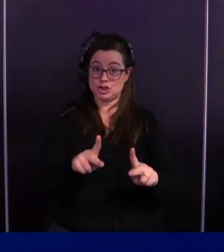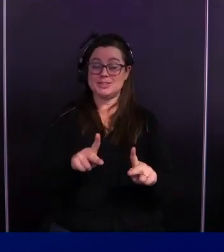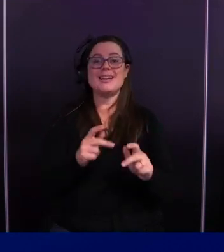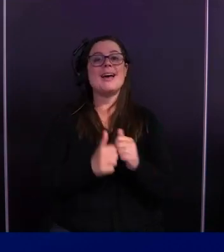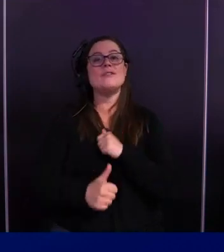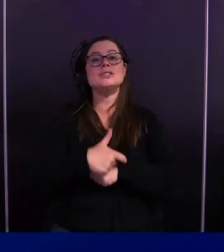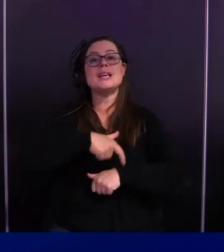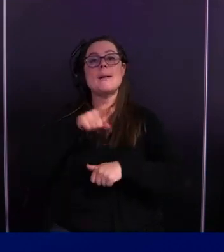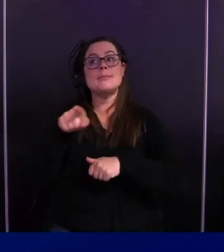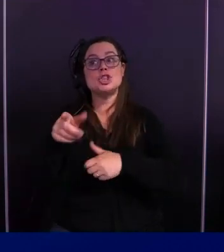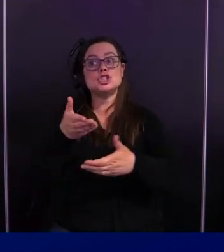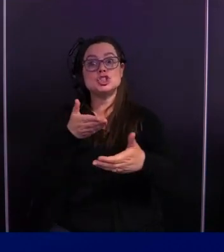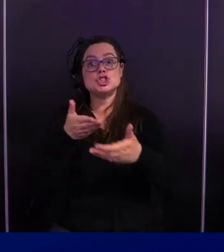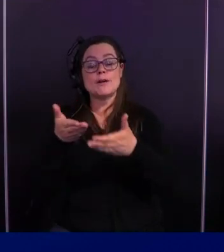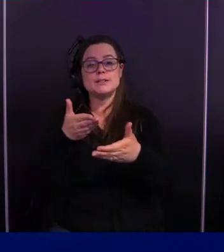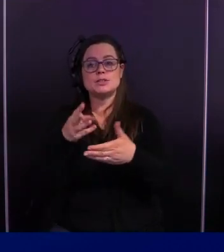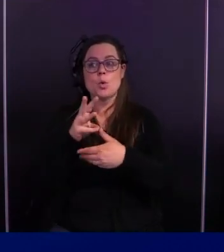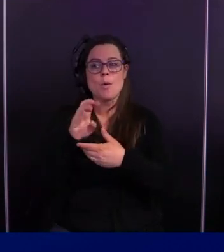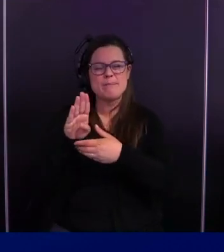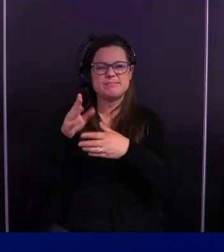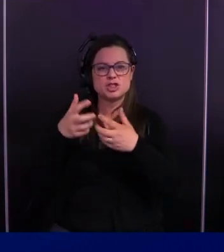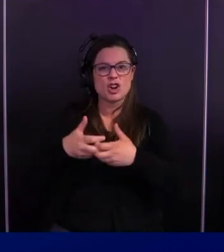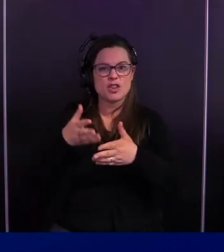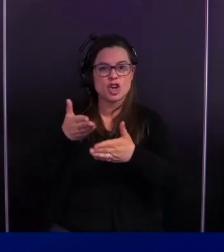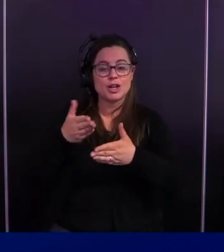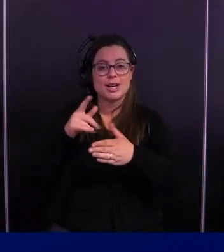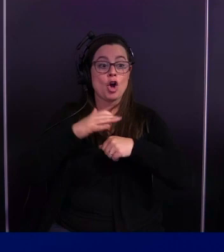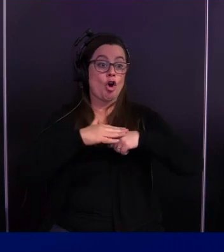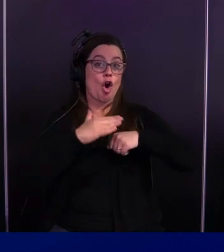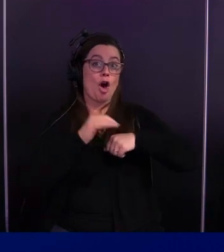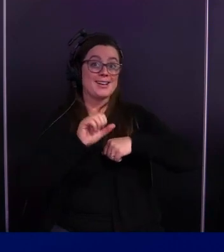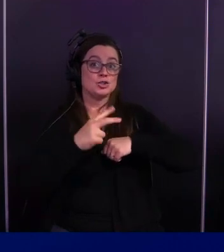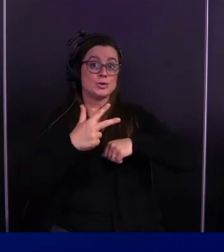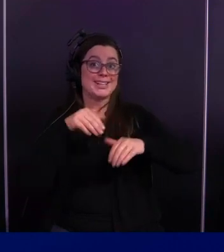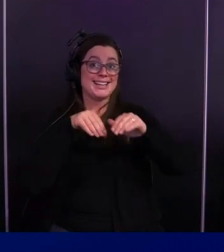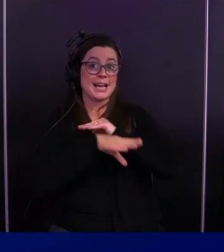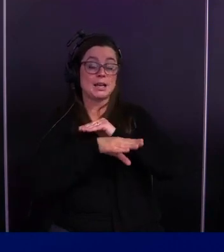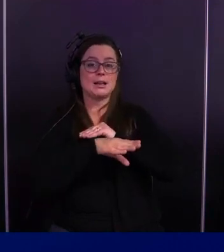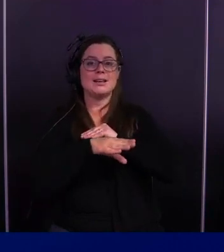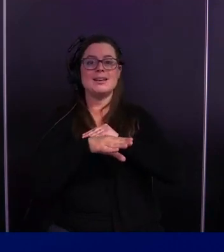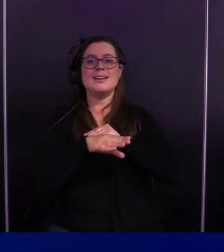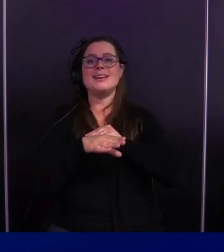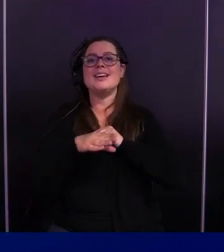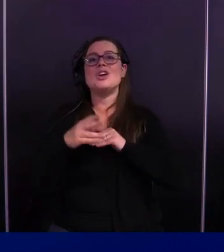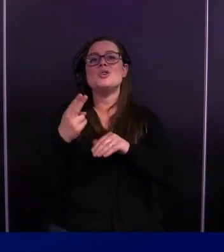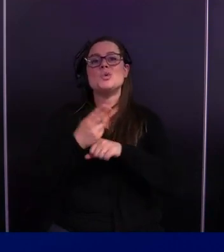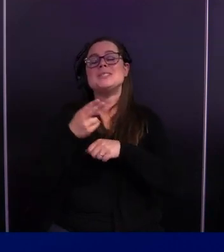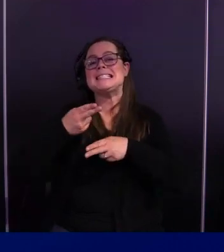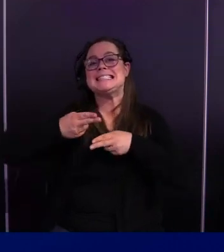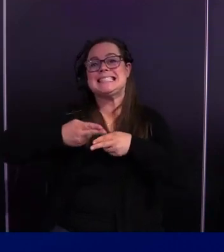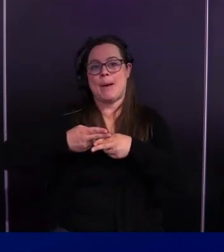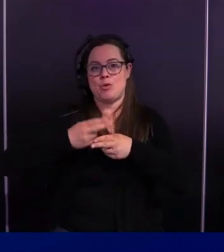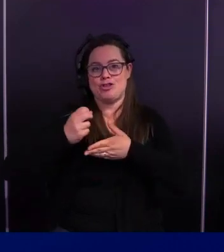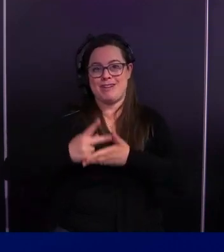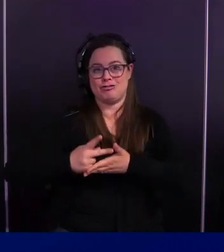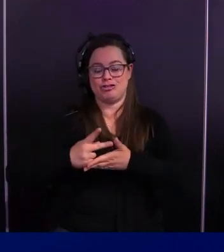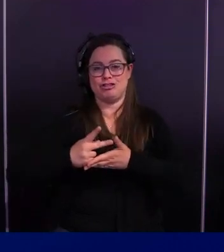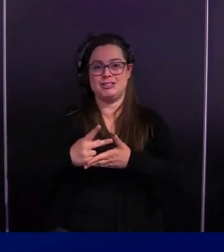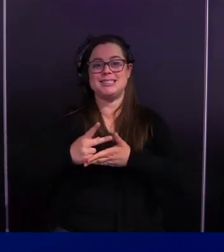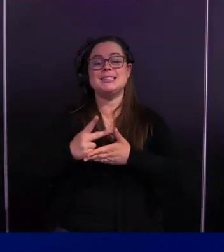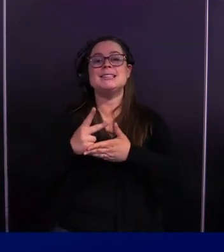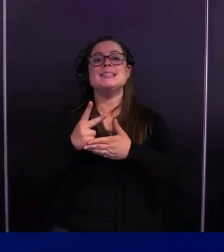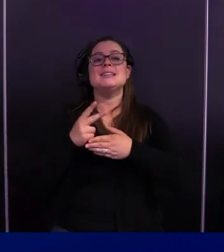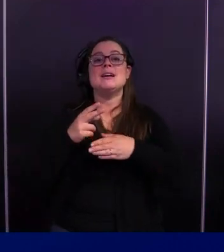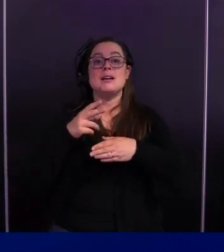that web server needs to call S3, get into S3, it can get those temporary credentials. It can use the temporary credentials